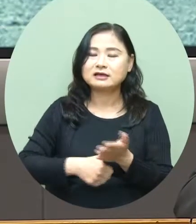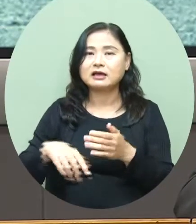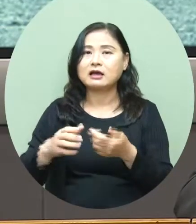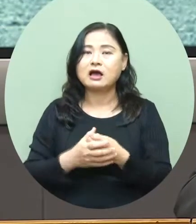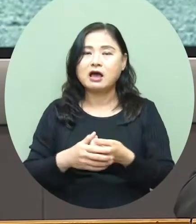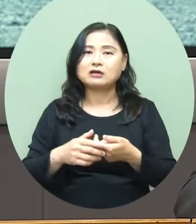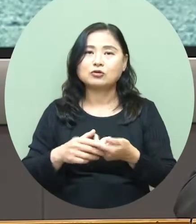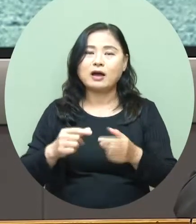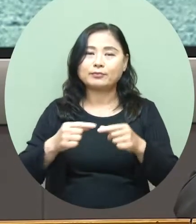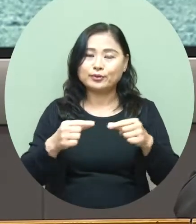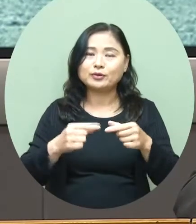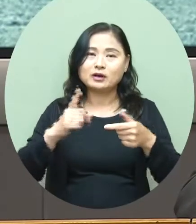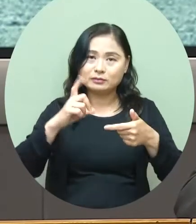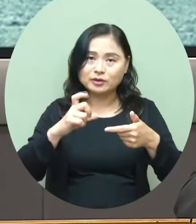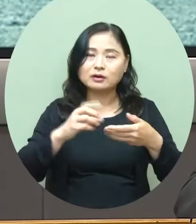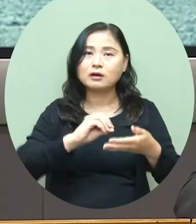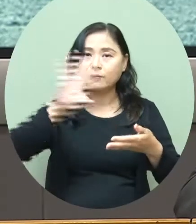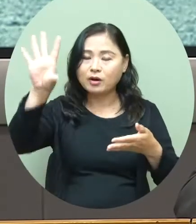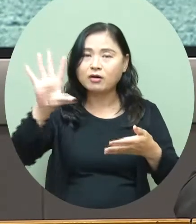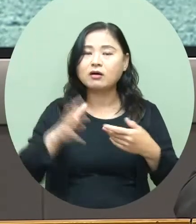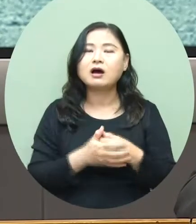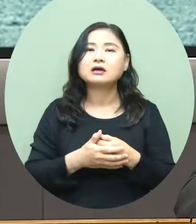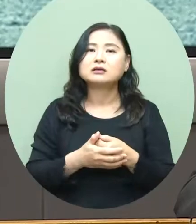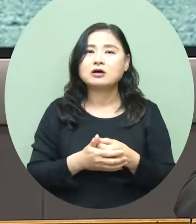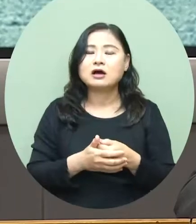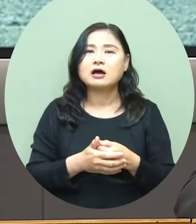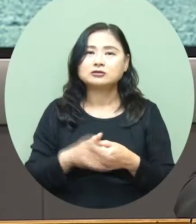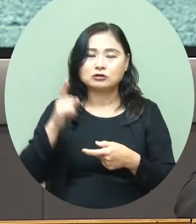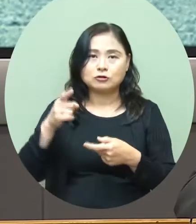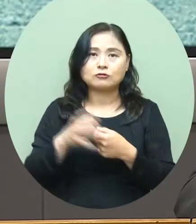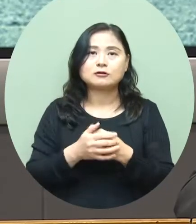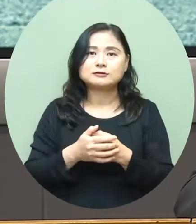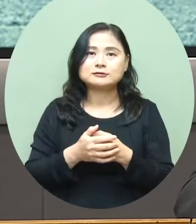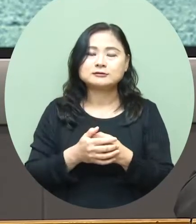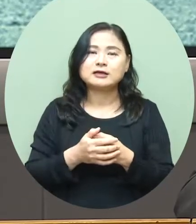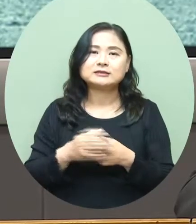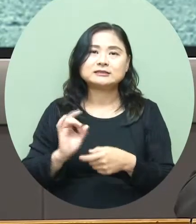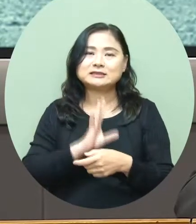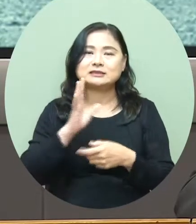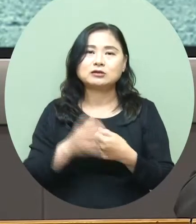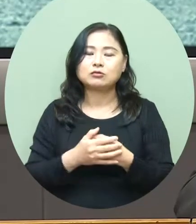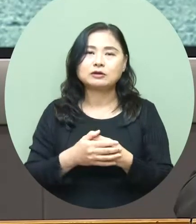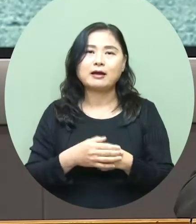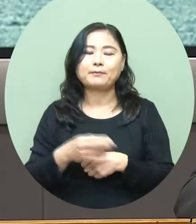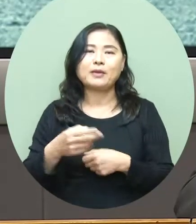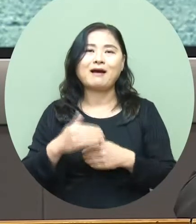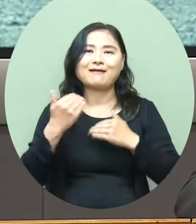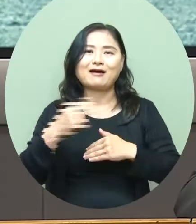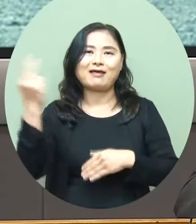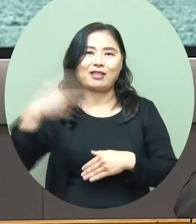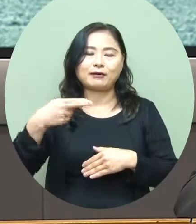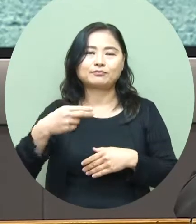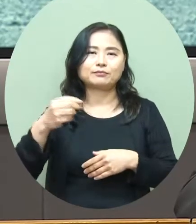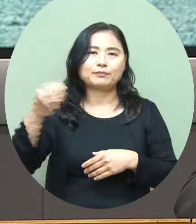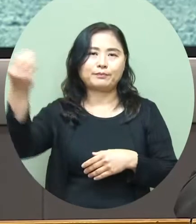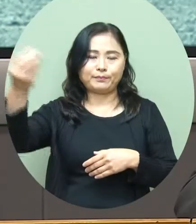positive results declared online, and if people have uploaded their photo and Hong Kong ID card, then there will be an